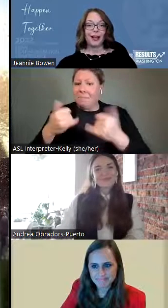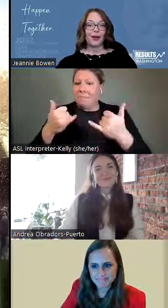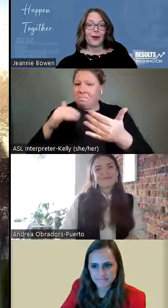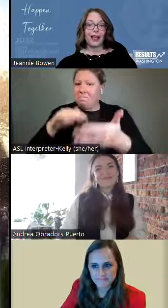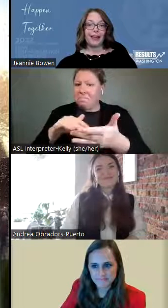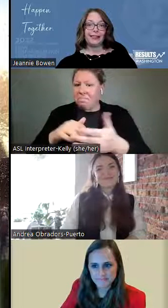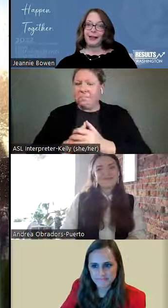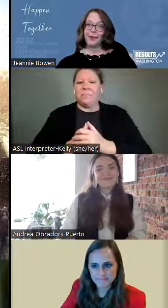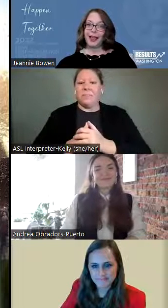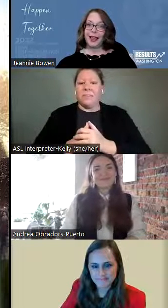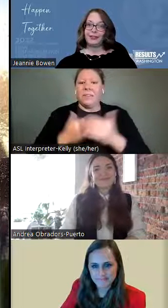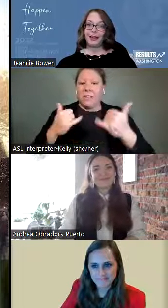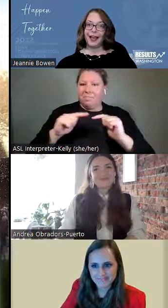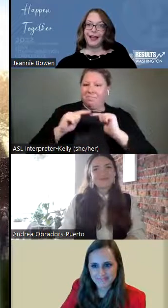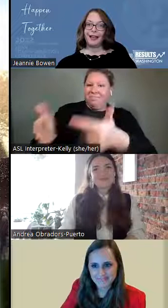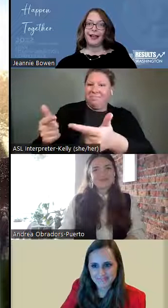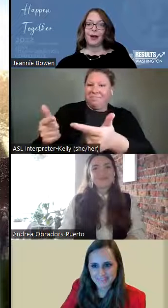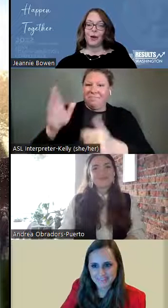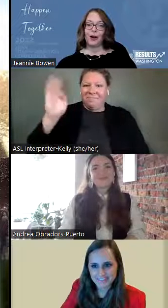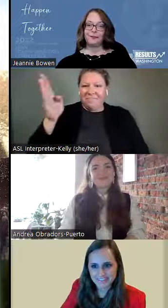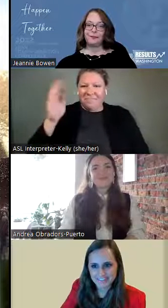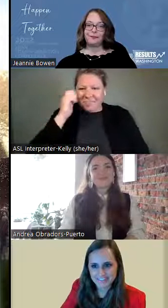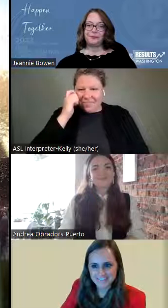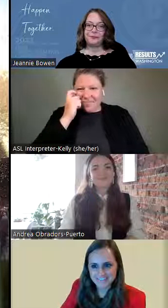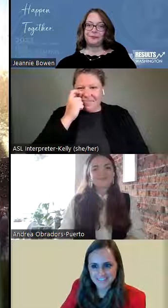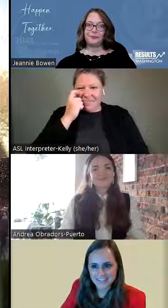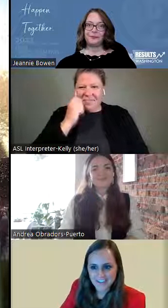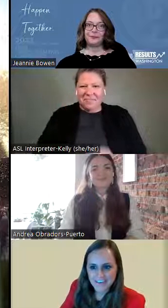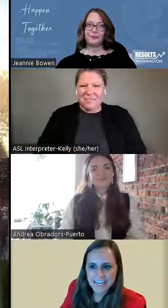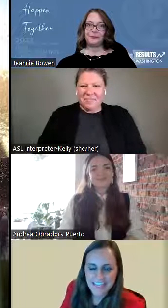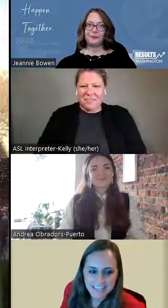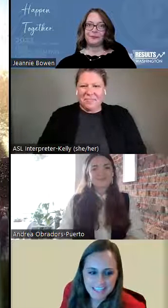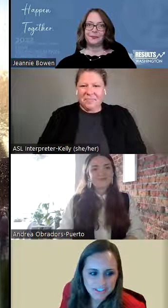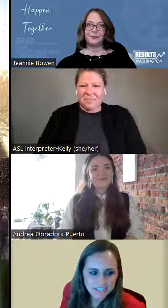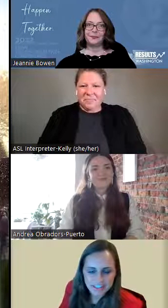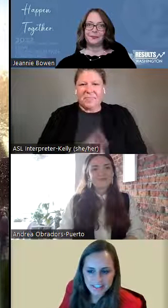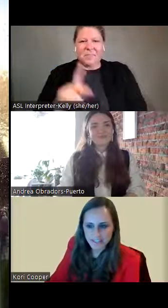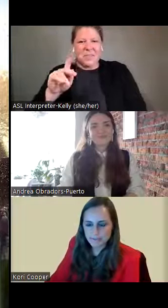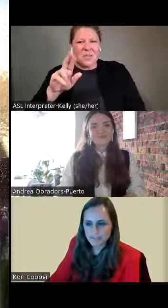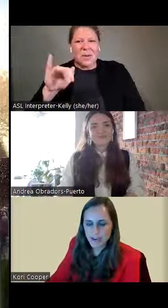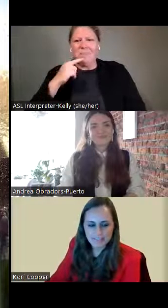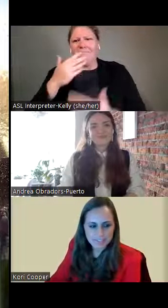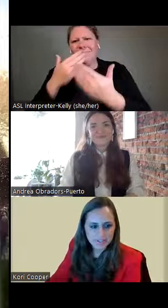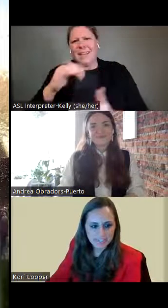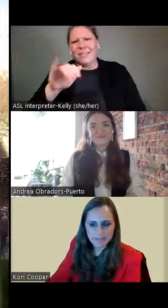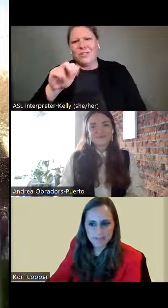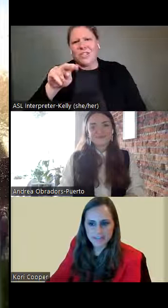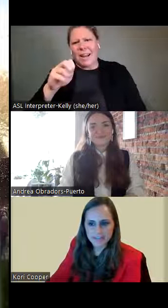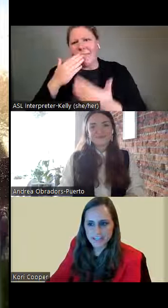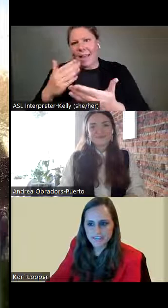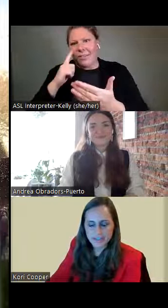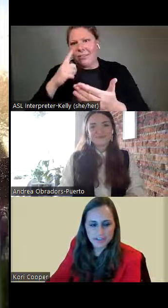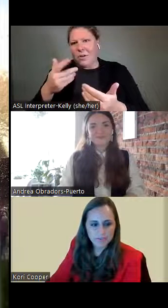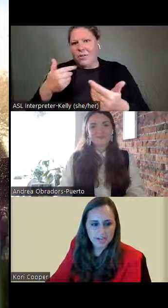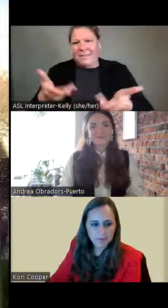So go ahead and take it away, Andrea and Corey. Great. Thank you, Jeannie. Thank you so much for having us. We're excited to be here.